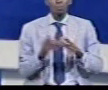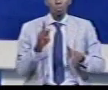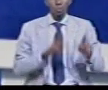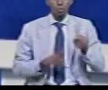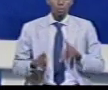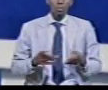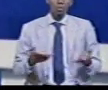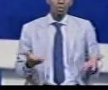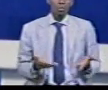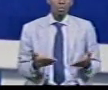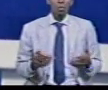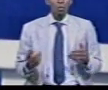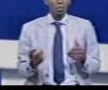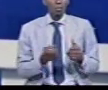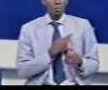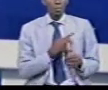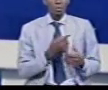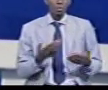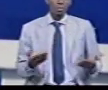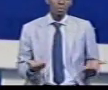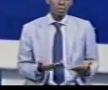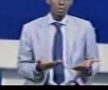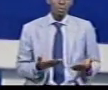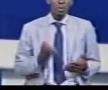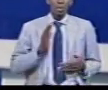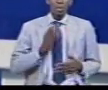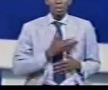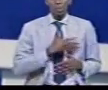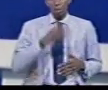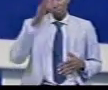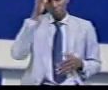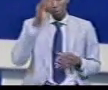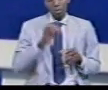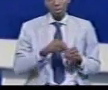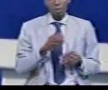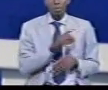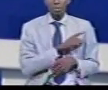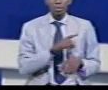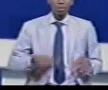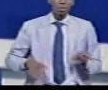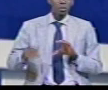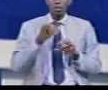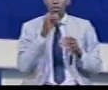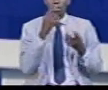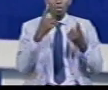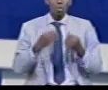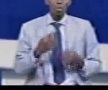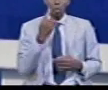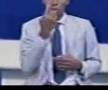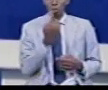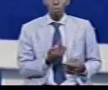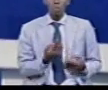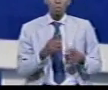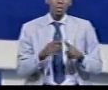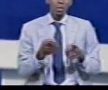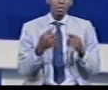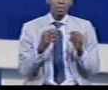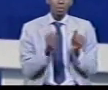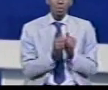First on the list, our Father in the Lord did not come alone. He came with our